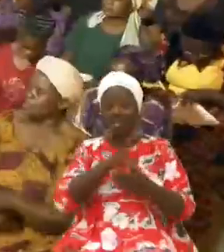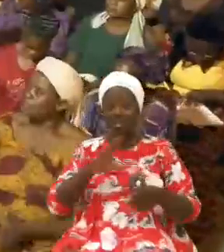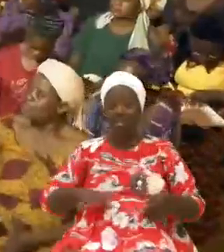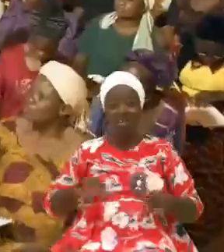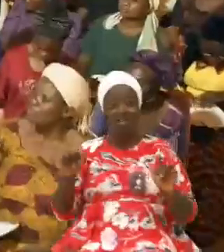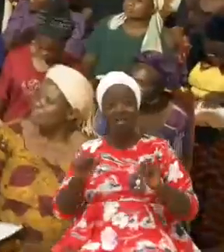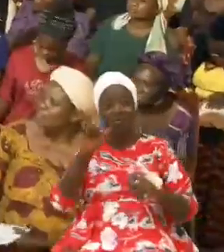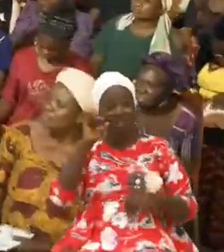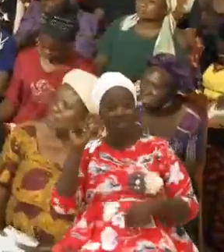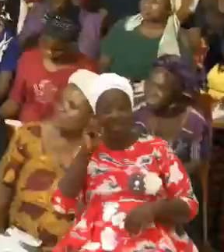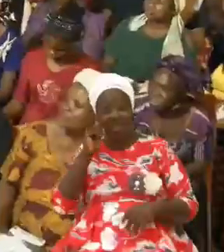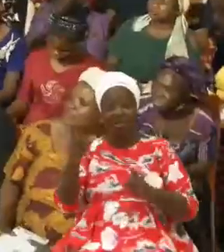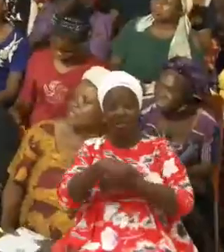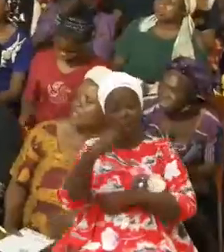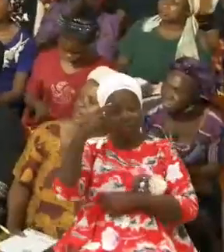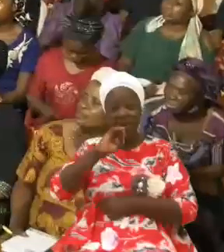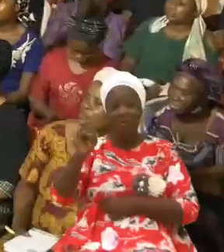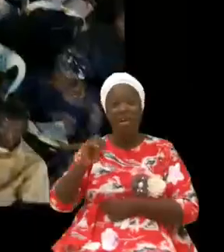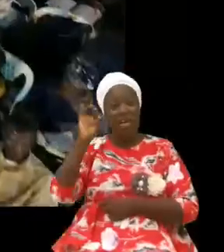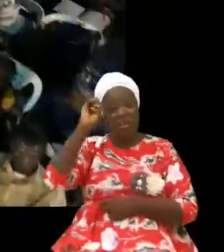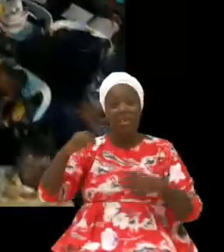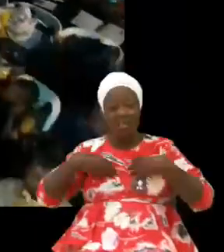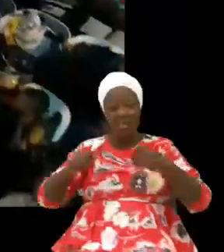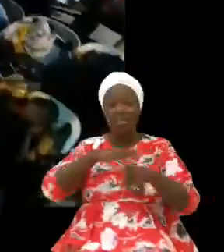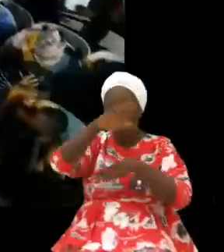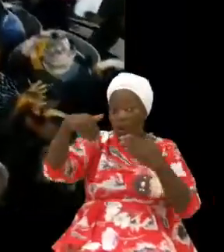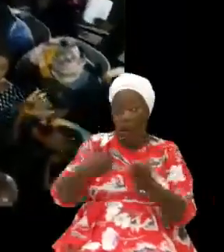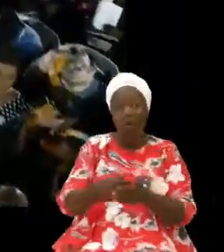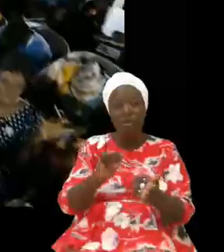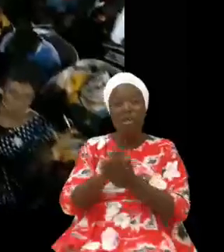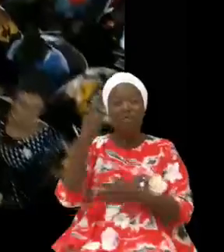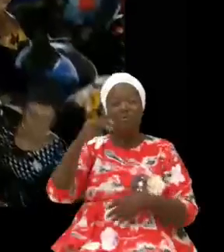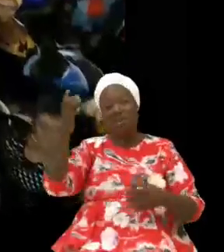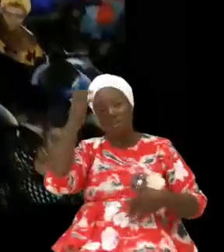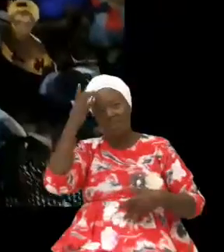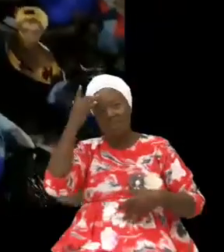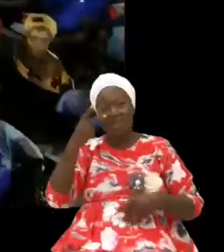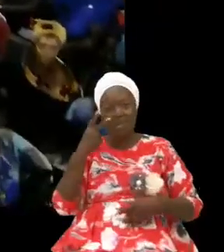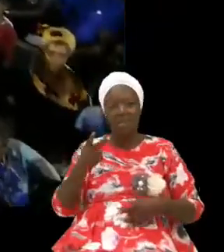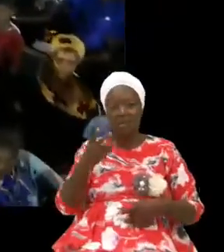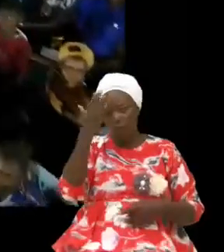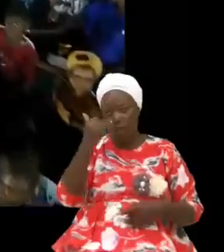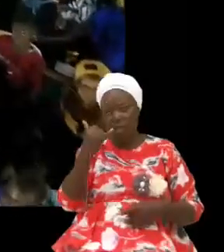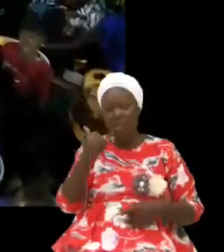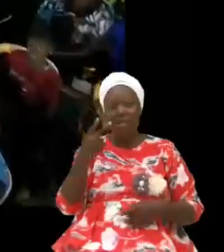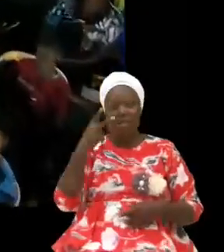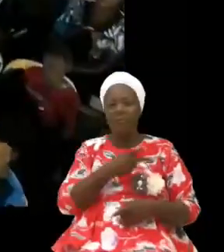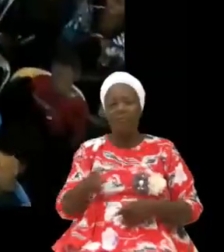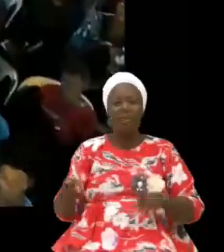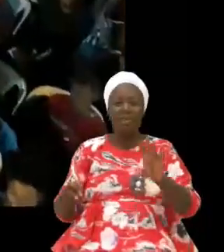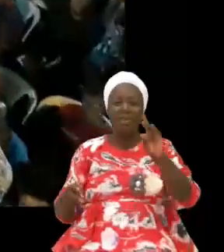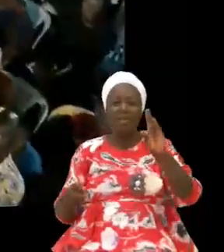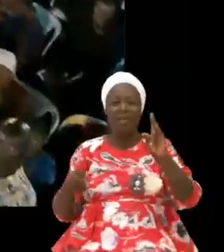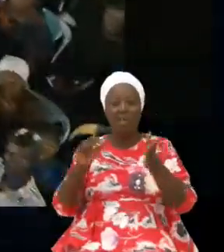the same yesterday, today, and forever. He healed all that were sick.